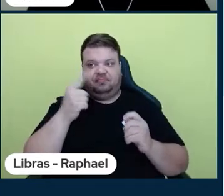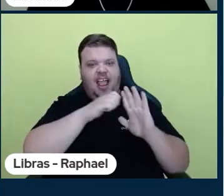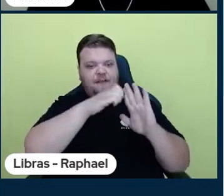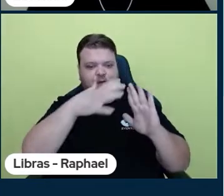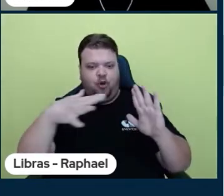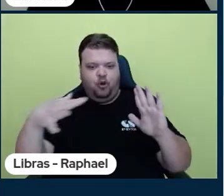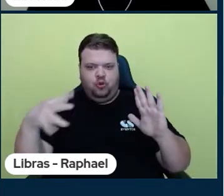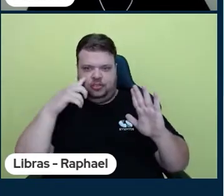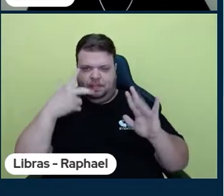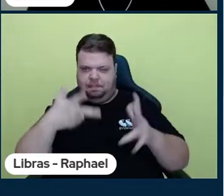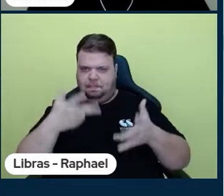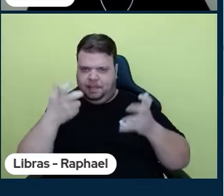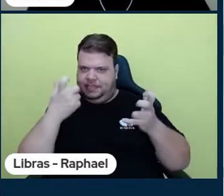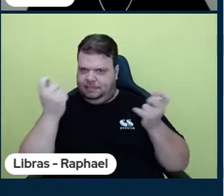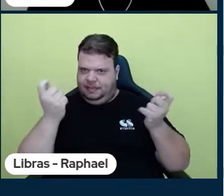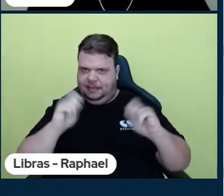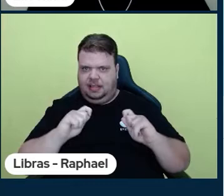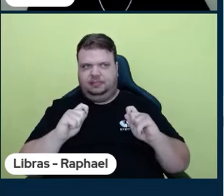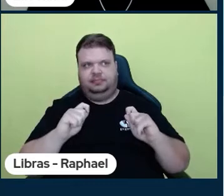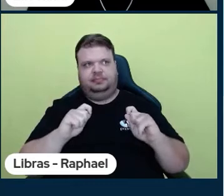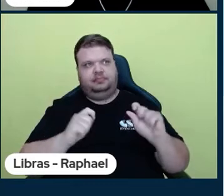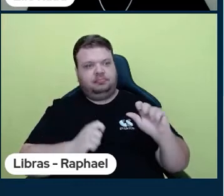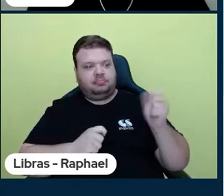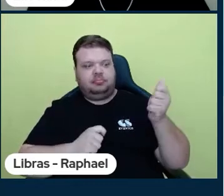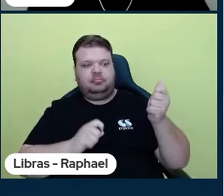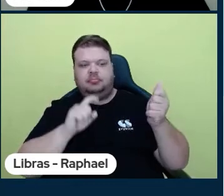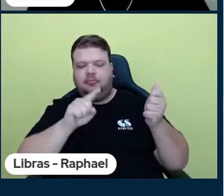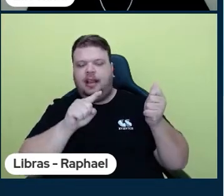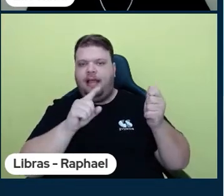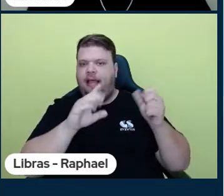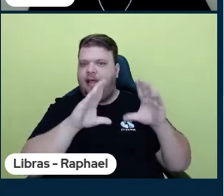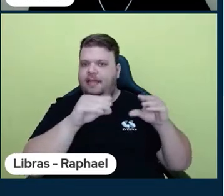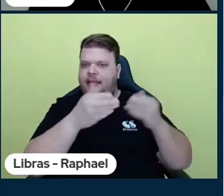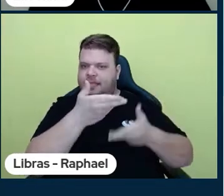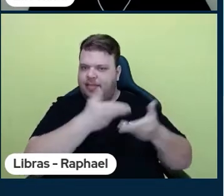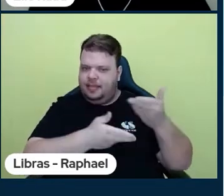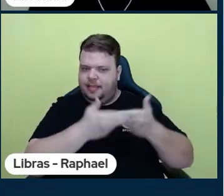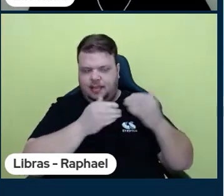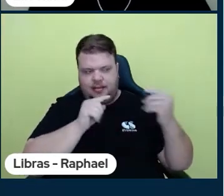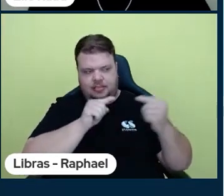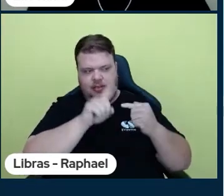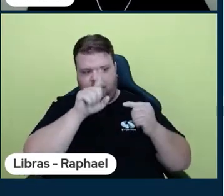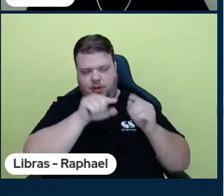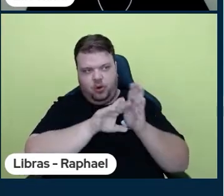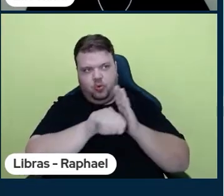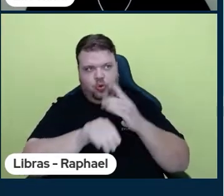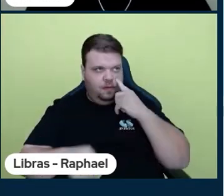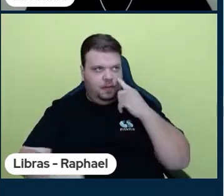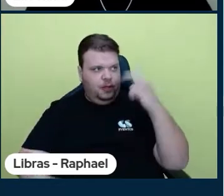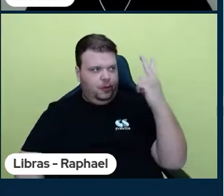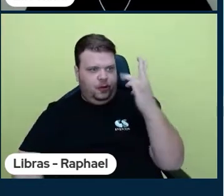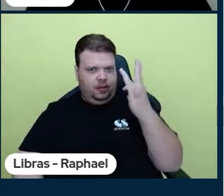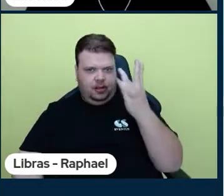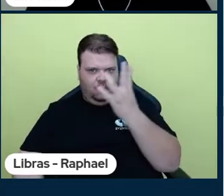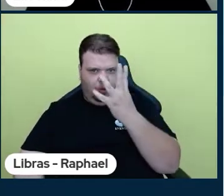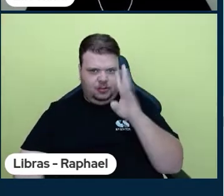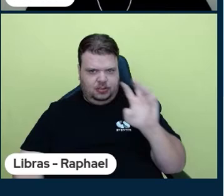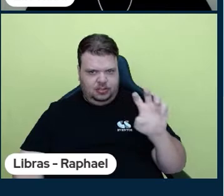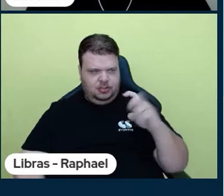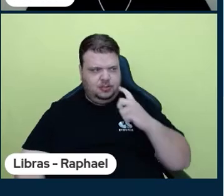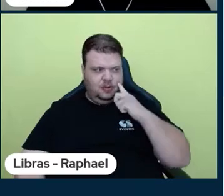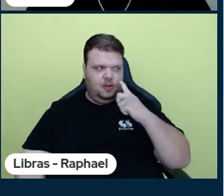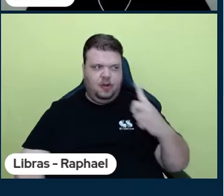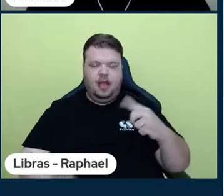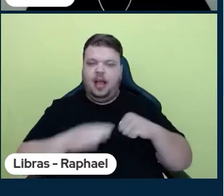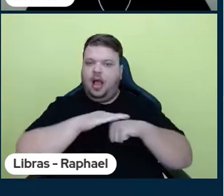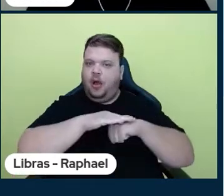now place between the user and the bot that is live on our website. This is where